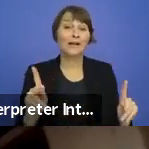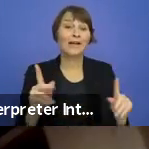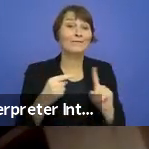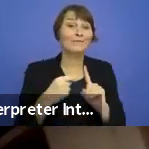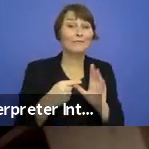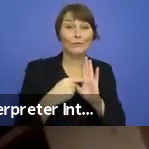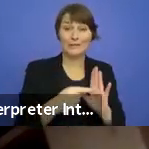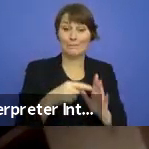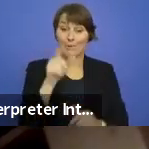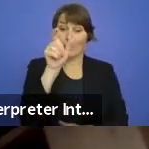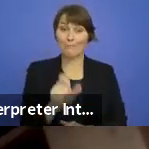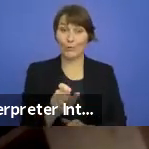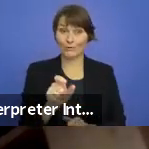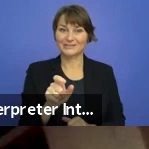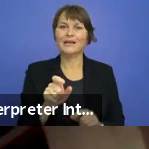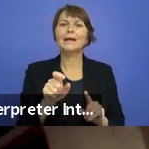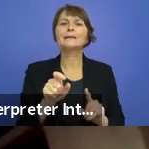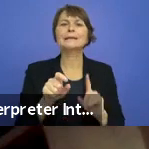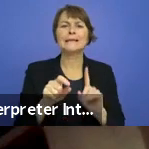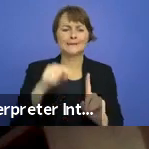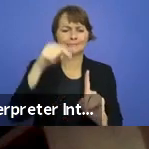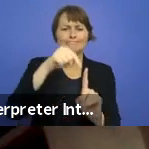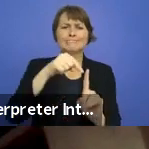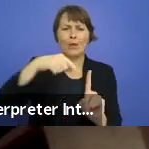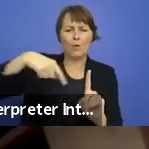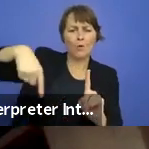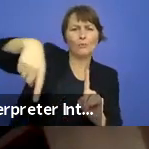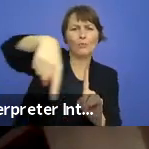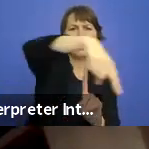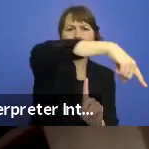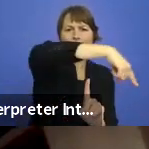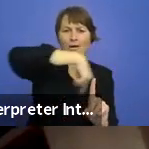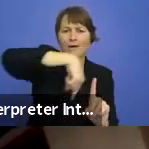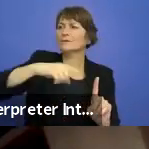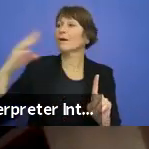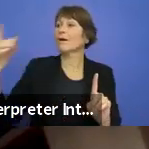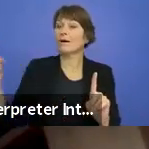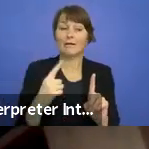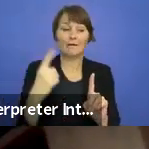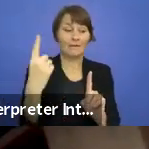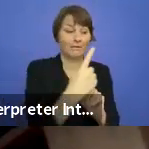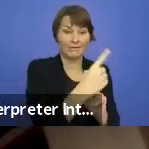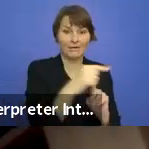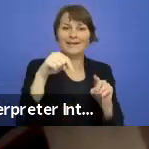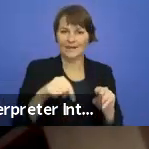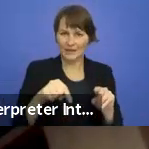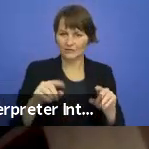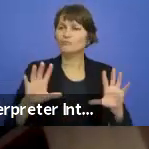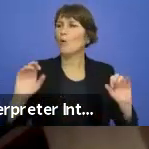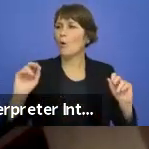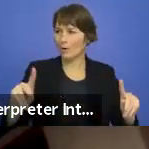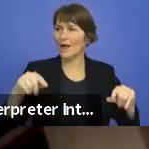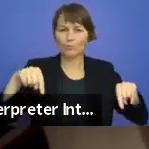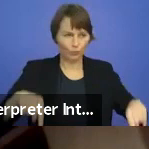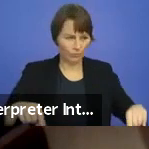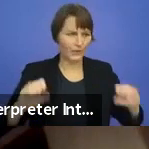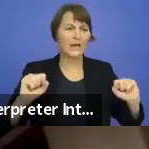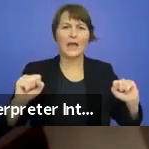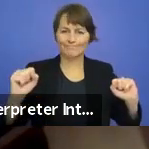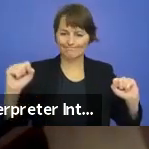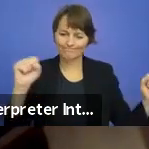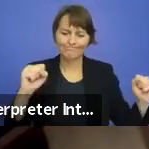everything is allowed. In here, we can practice discord, division and disagreement, test ideas,